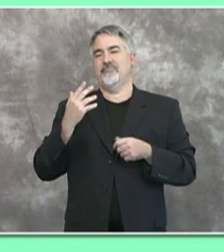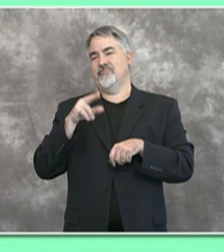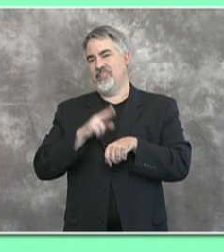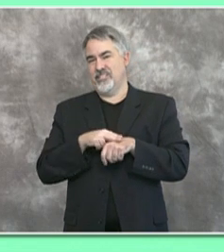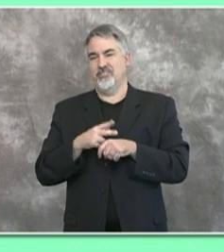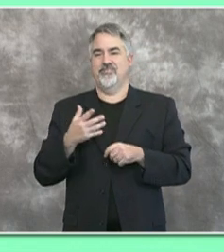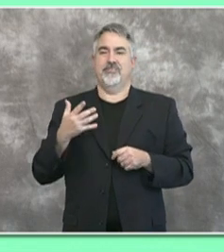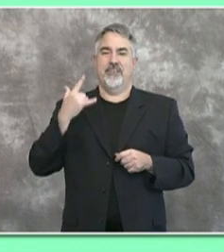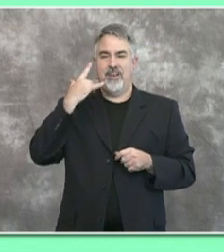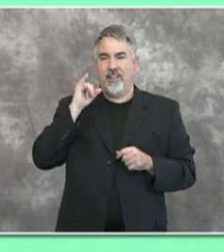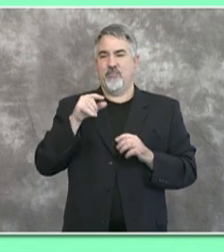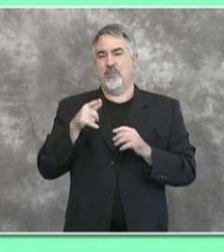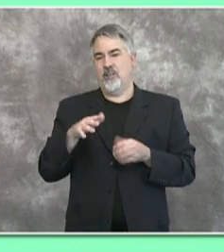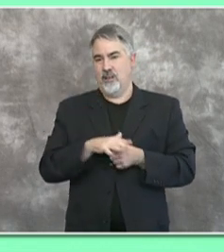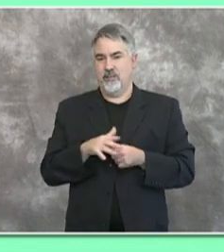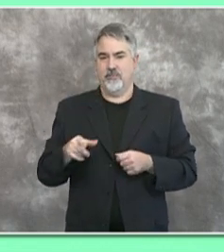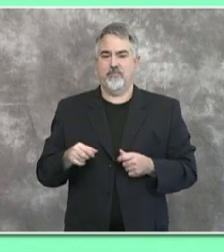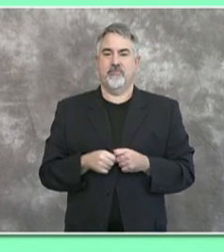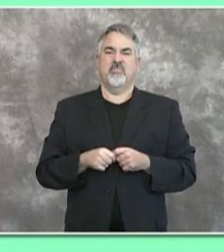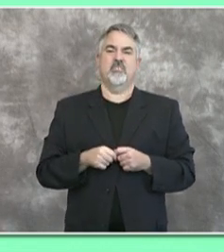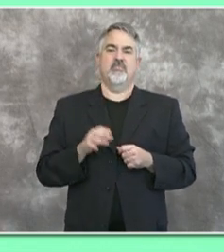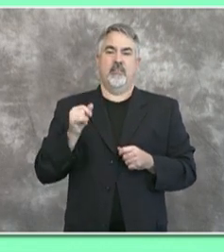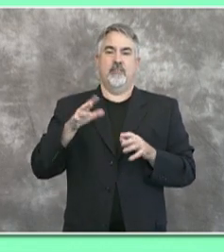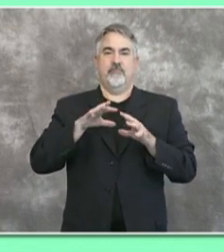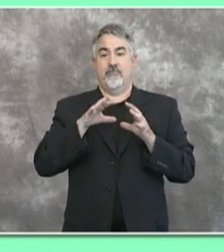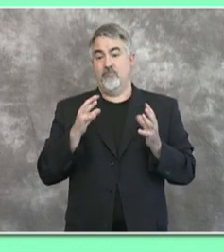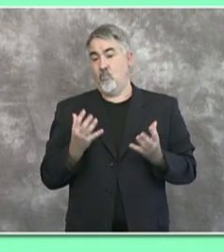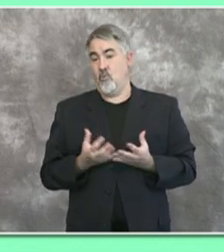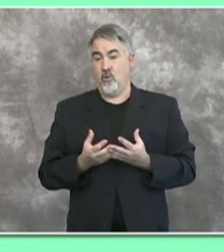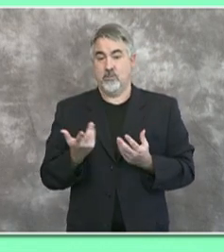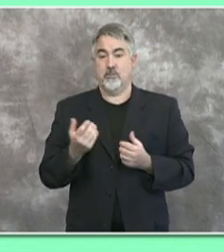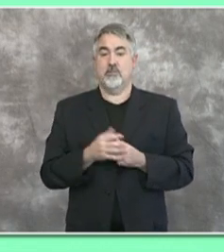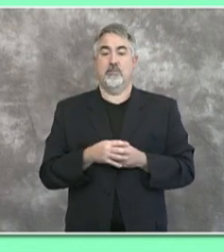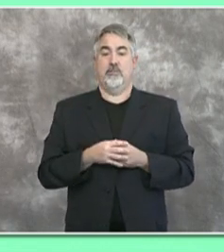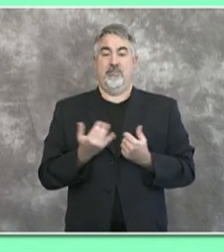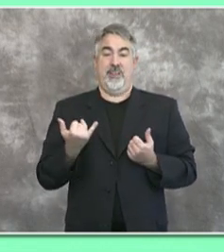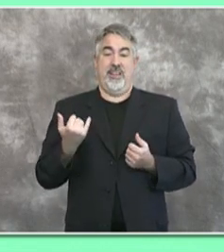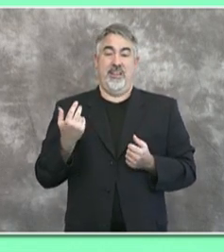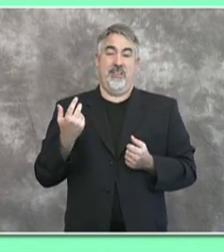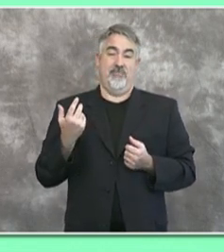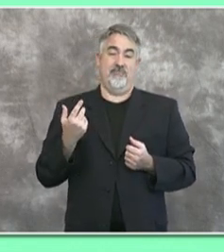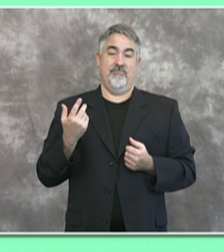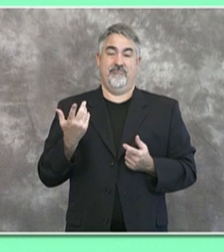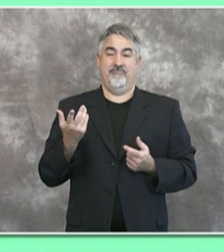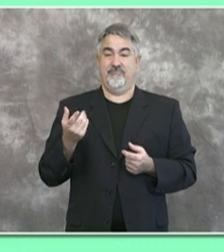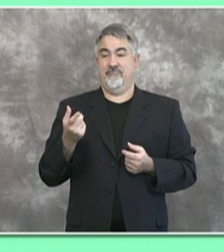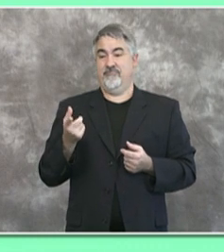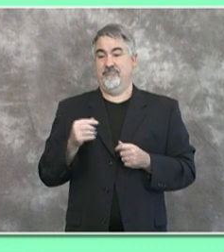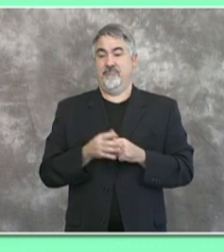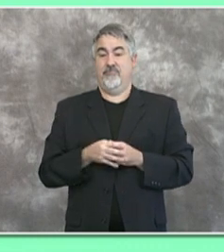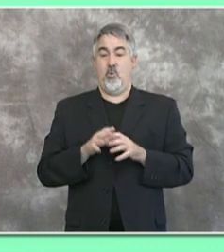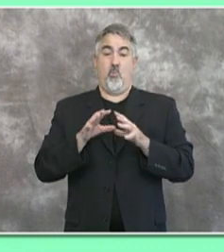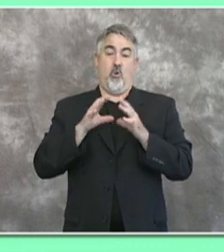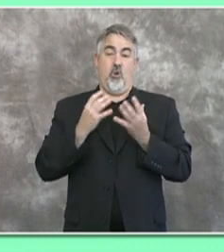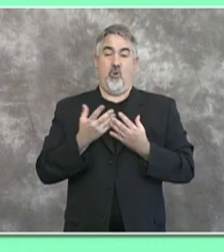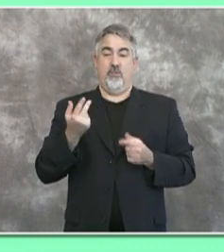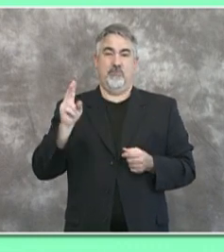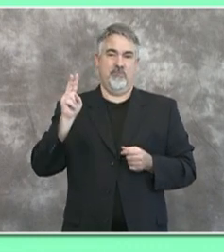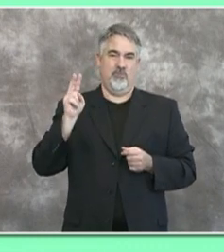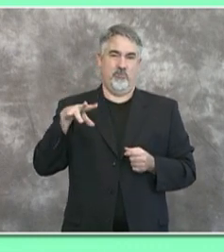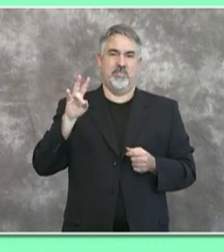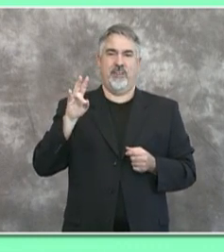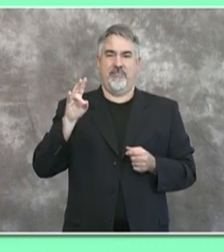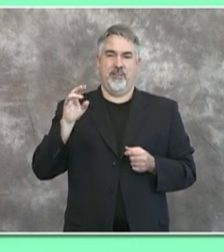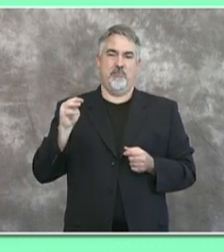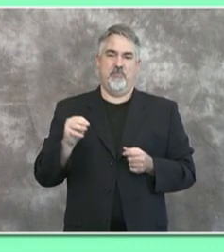Johns Hopkins dashboard obtained today at approximately 12 noon. Globally, there are approximately